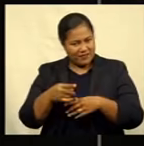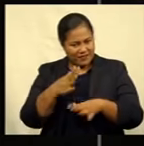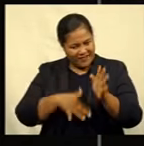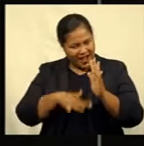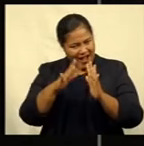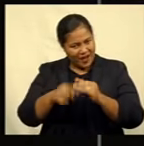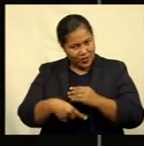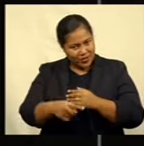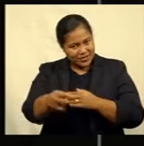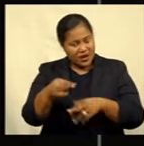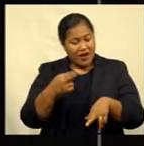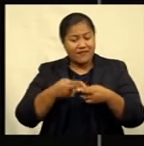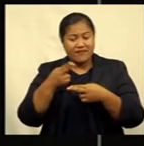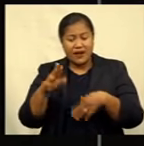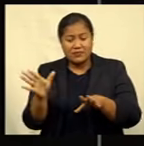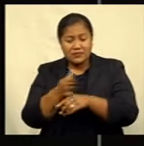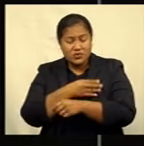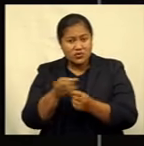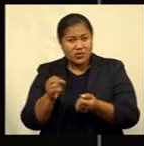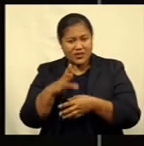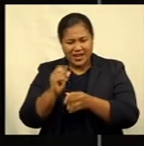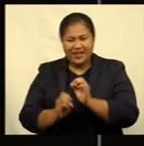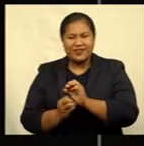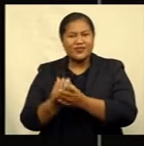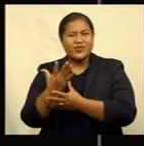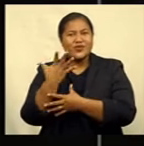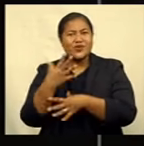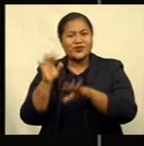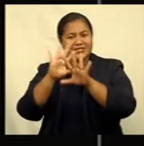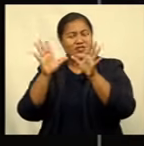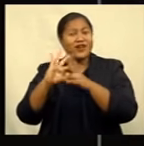was destroyed is one that grows trees for the Christmas season.